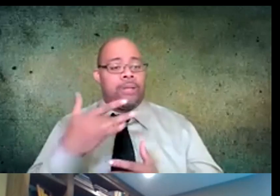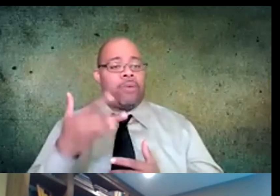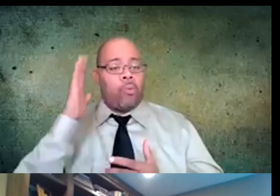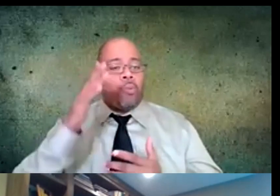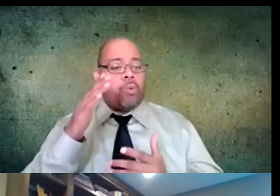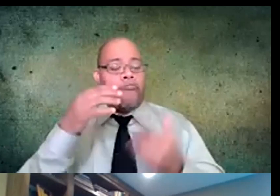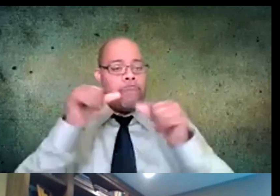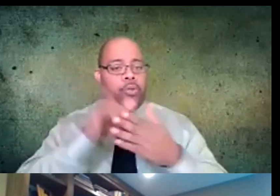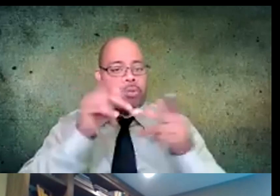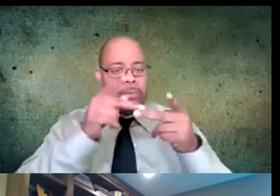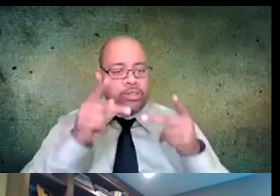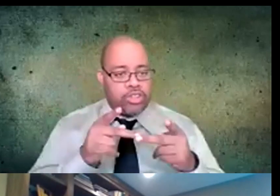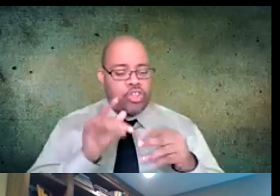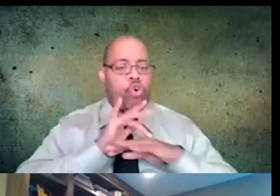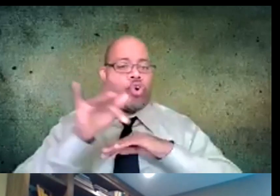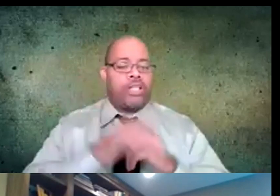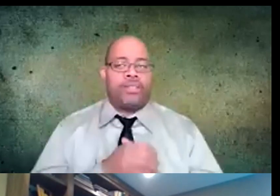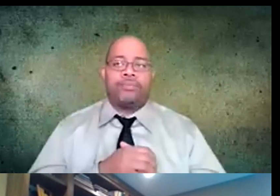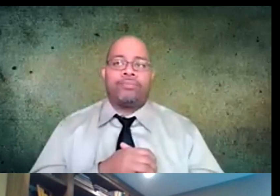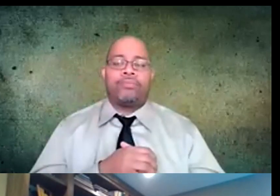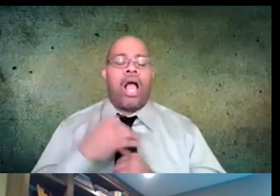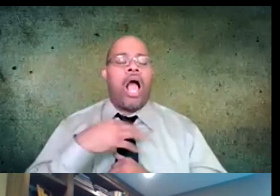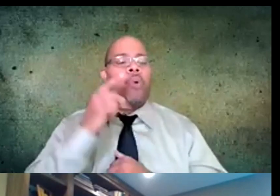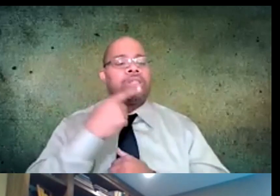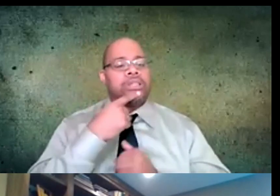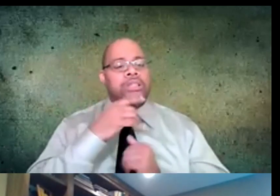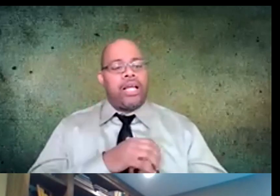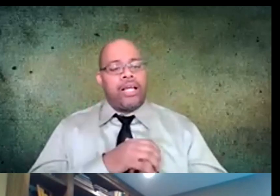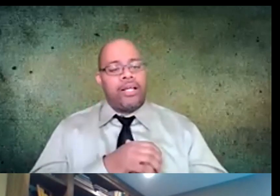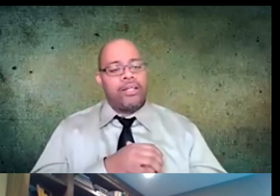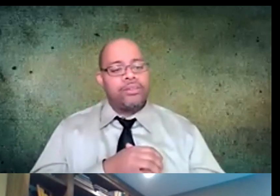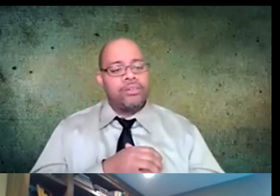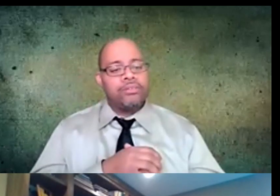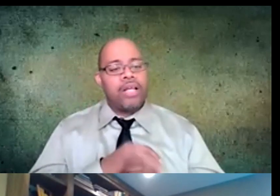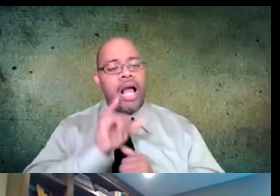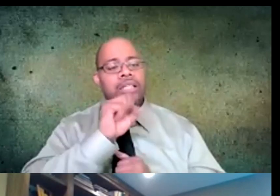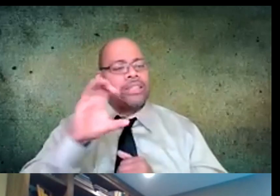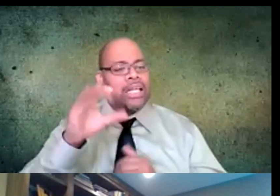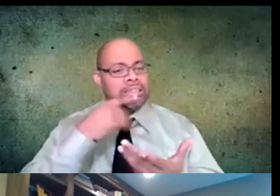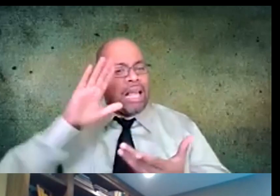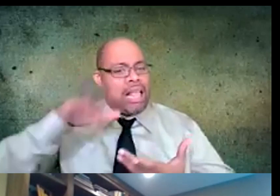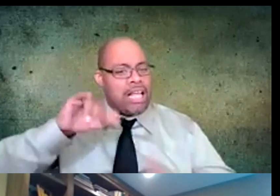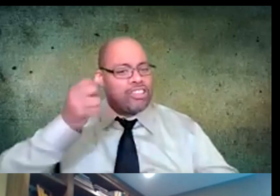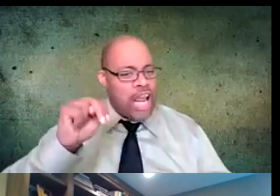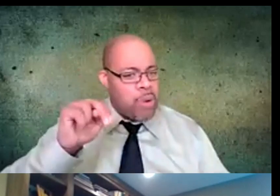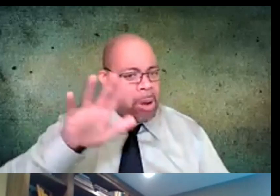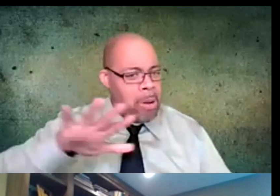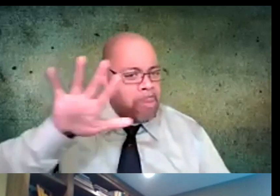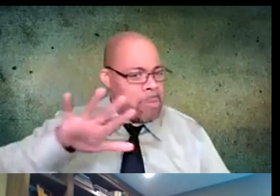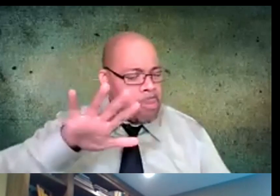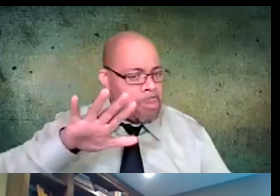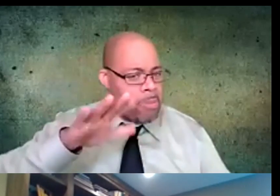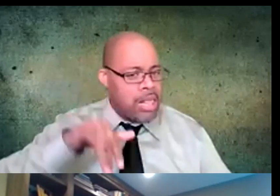post those positions very early. I would say, Isaac, would you say late January? Late